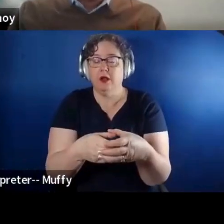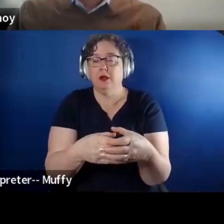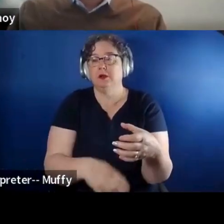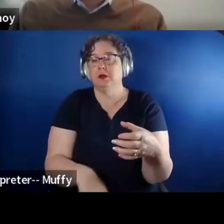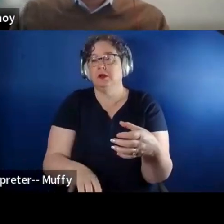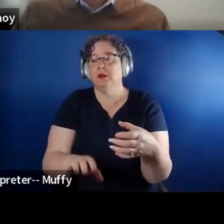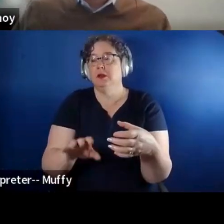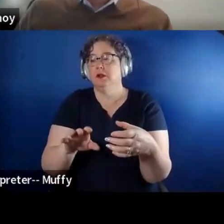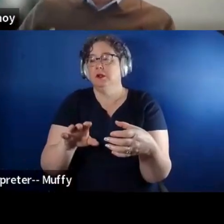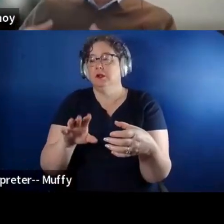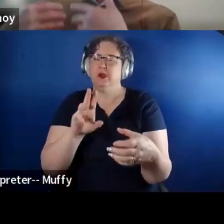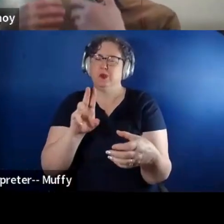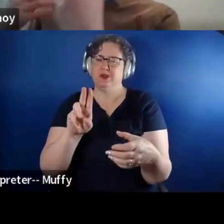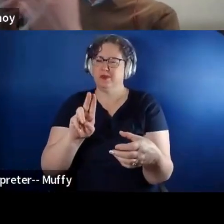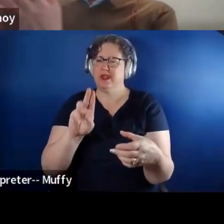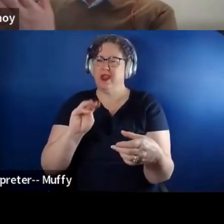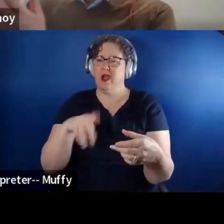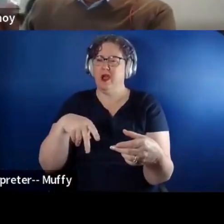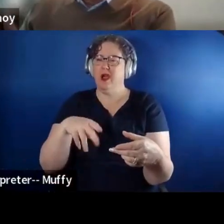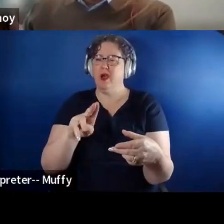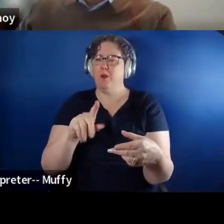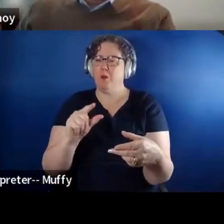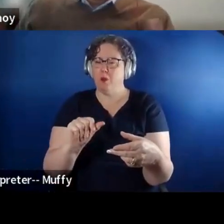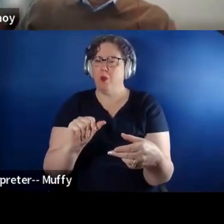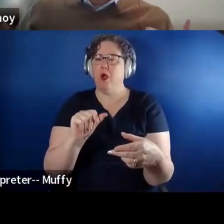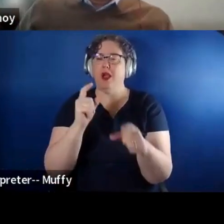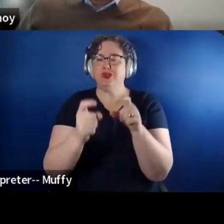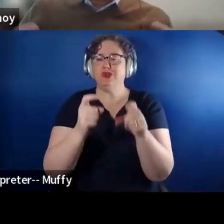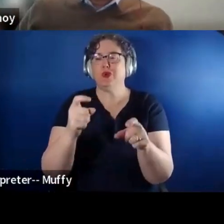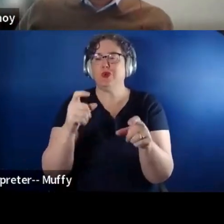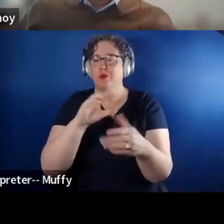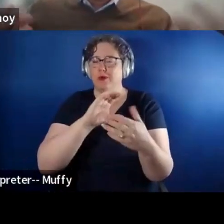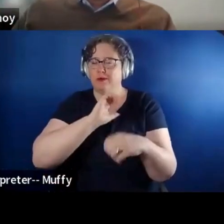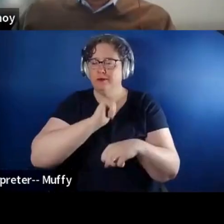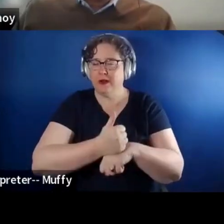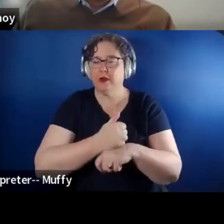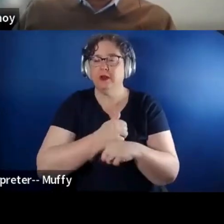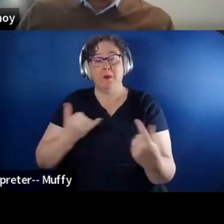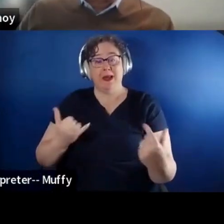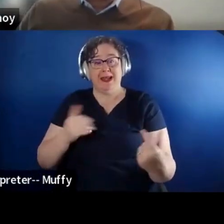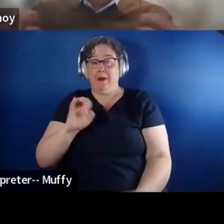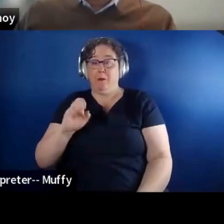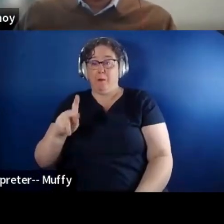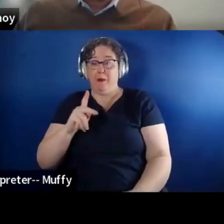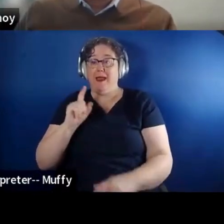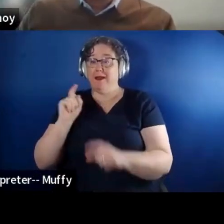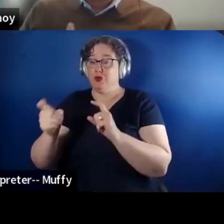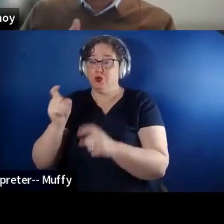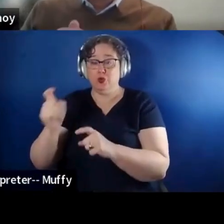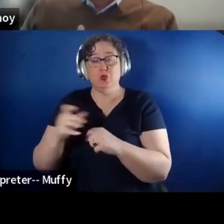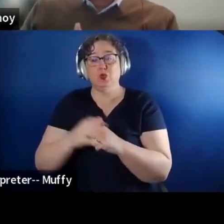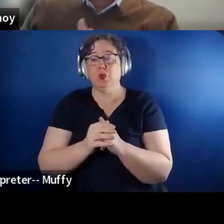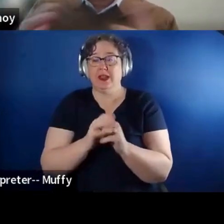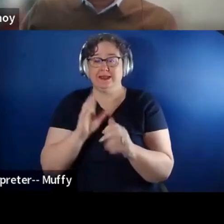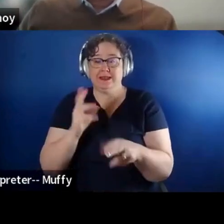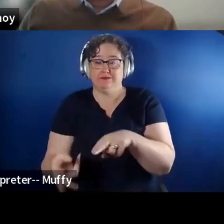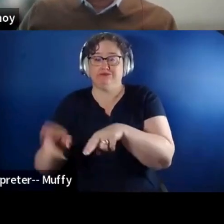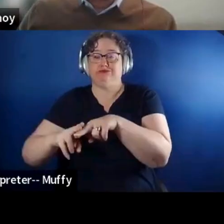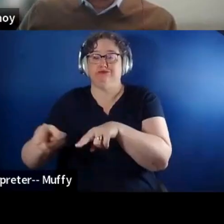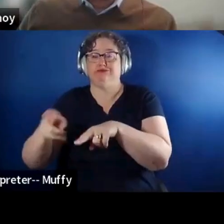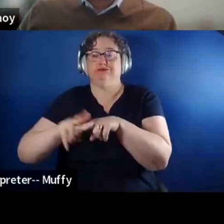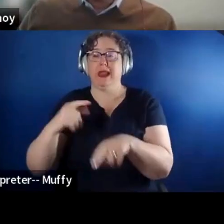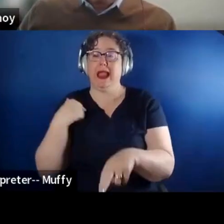but it's now the Impact Fund, and through our bank, I think is actually increasing as we are expanding. So we're